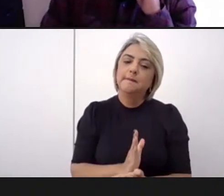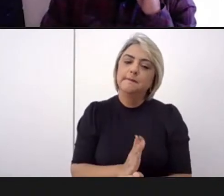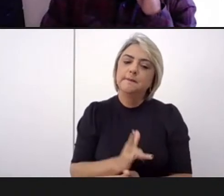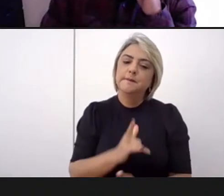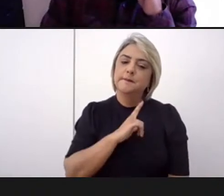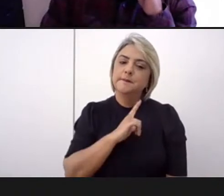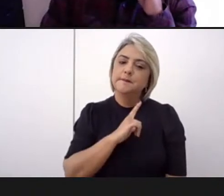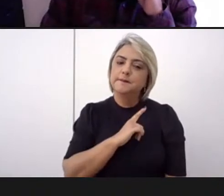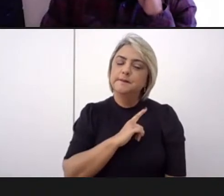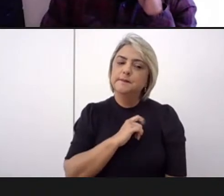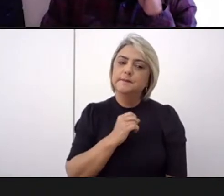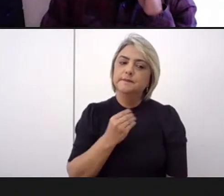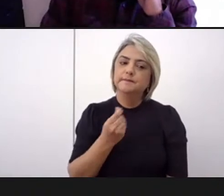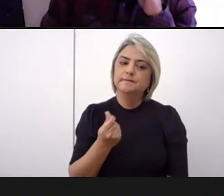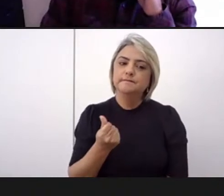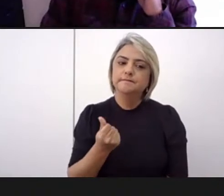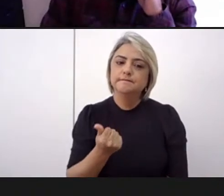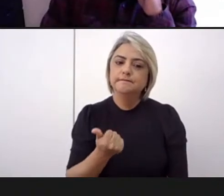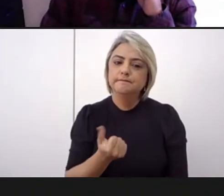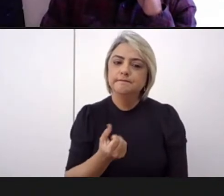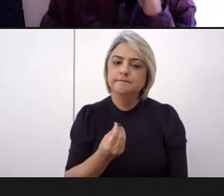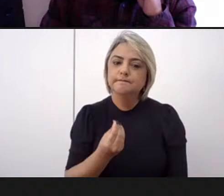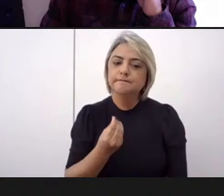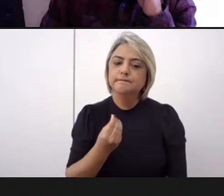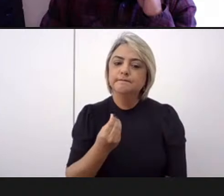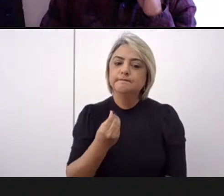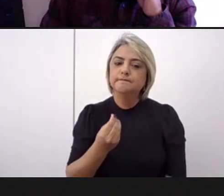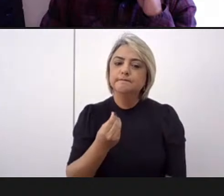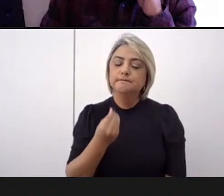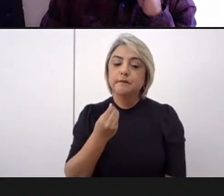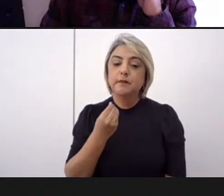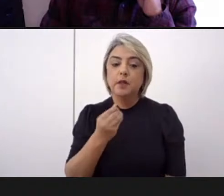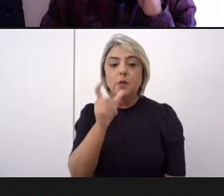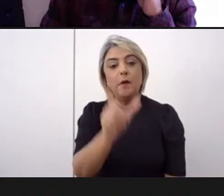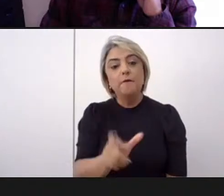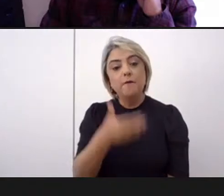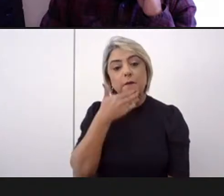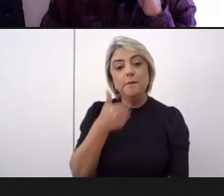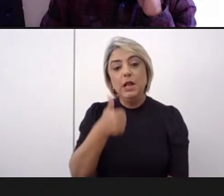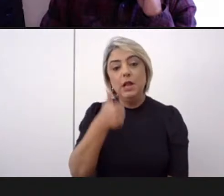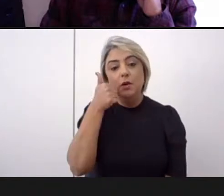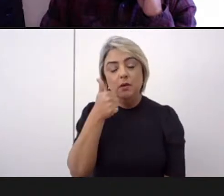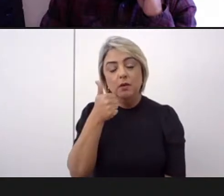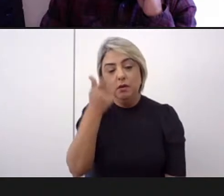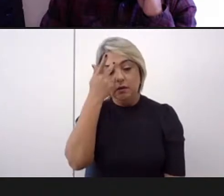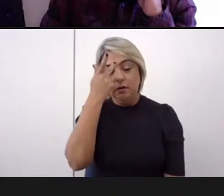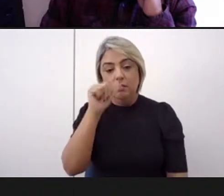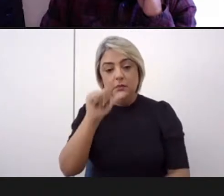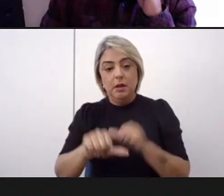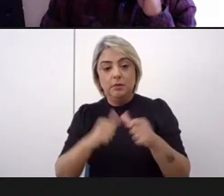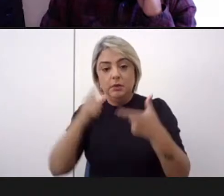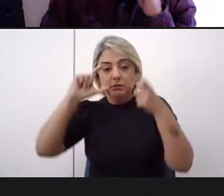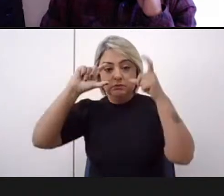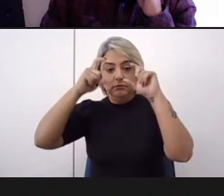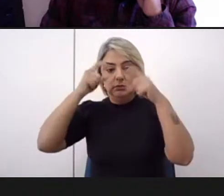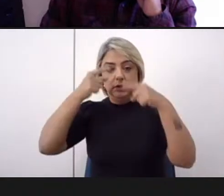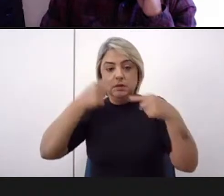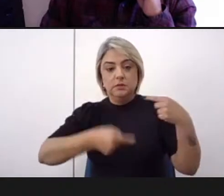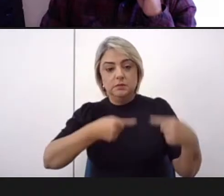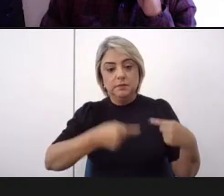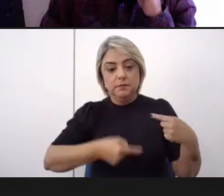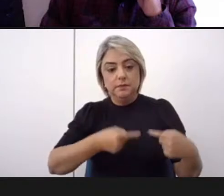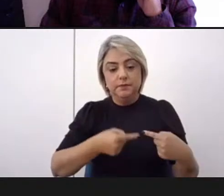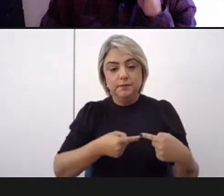forums, the oppositions are very, very strong, industrial interest and so on.